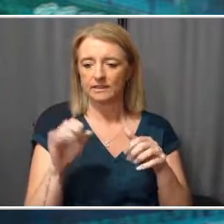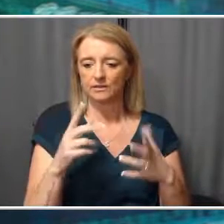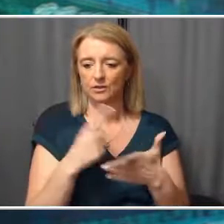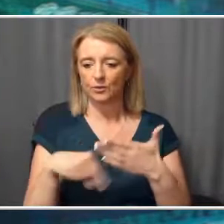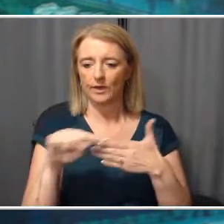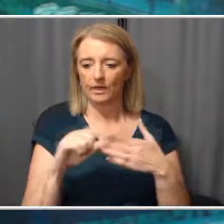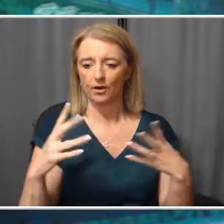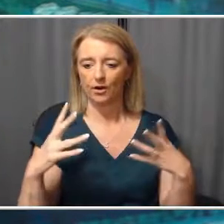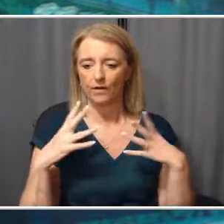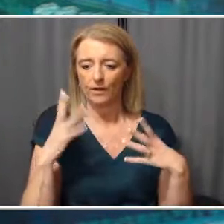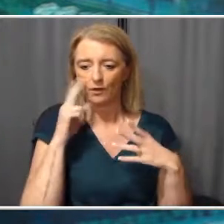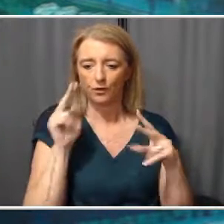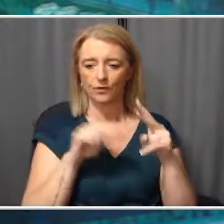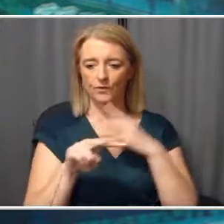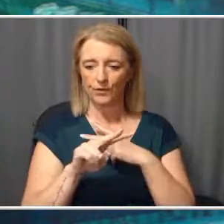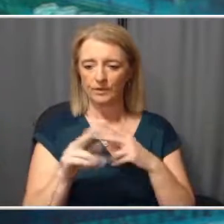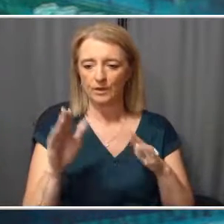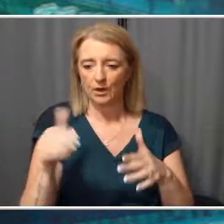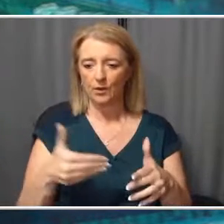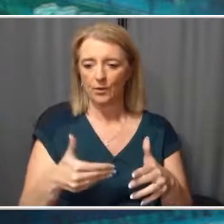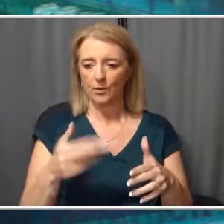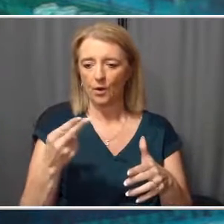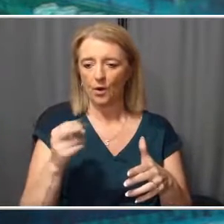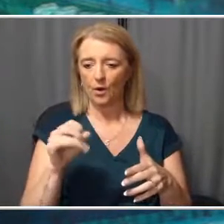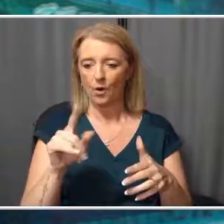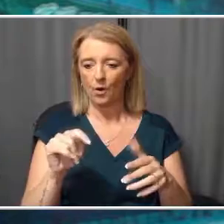Subscribe to our Morning Medical Update and Open